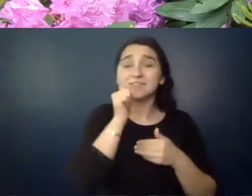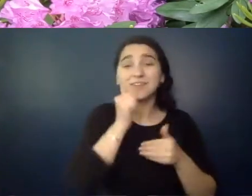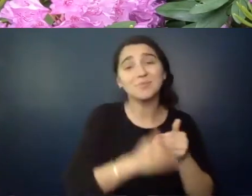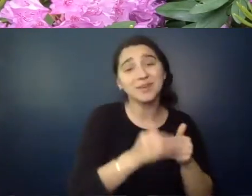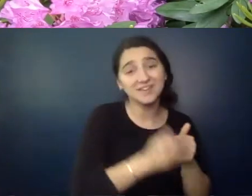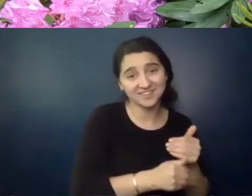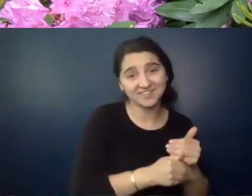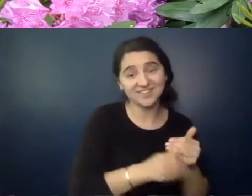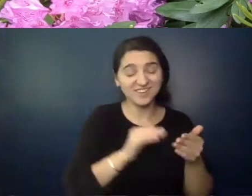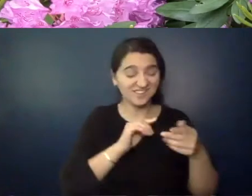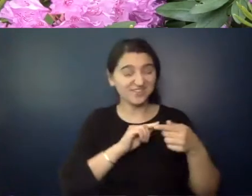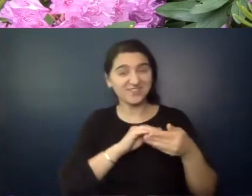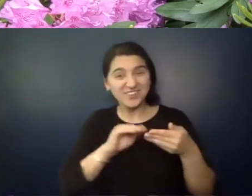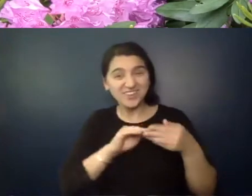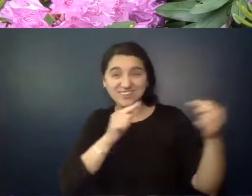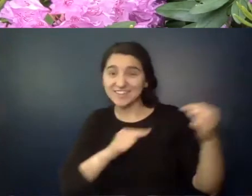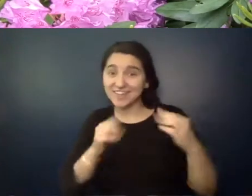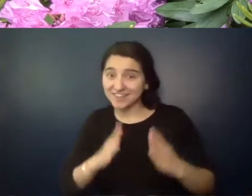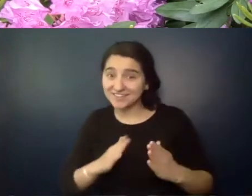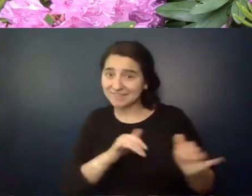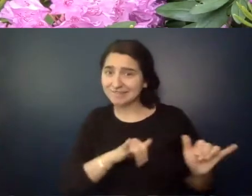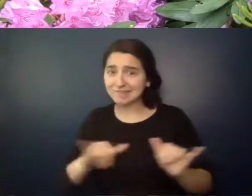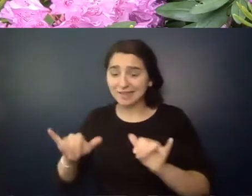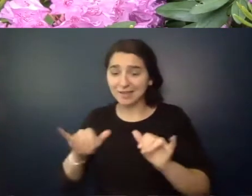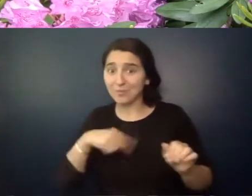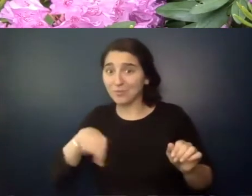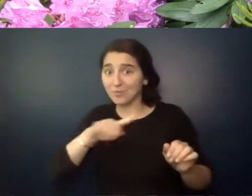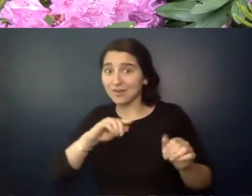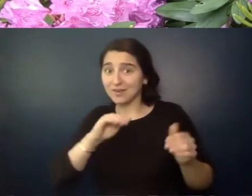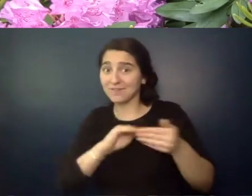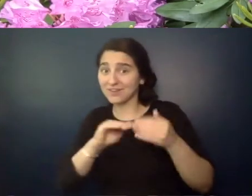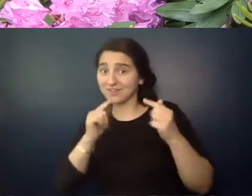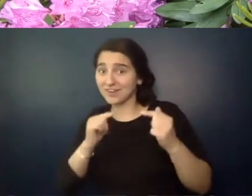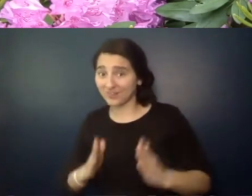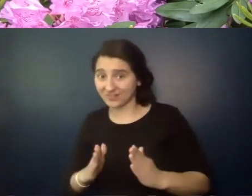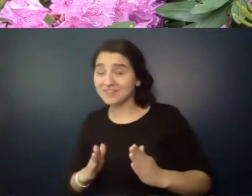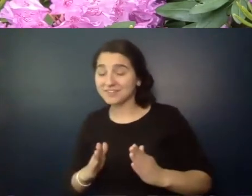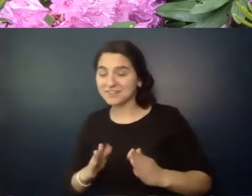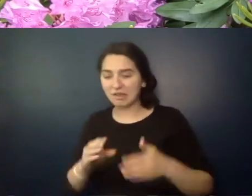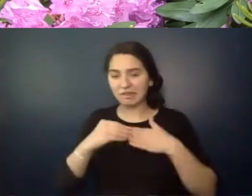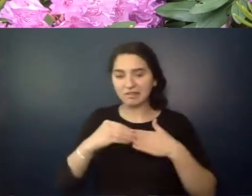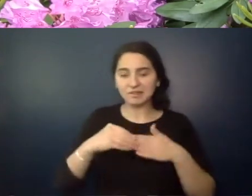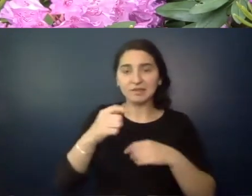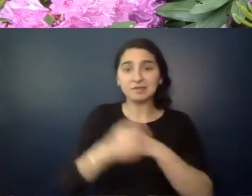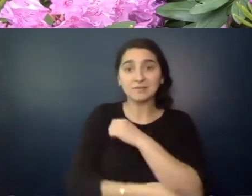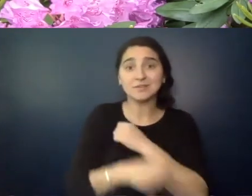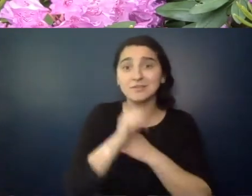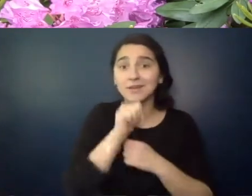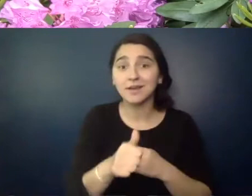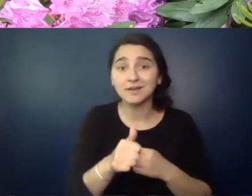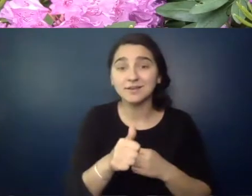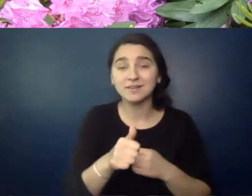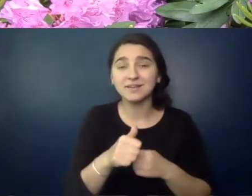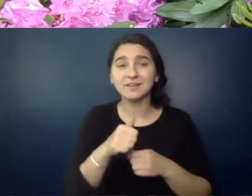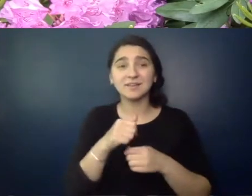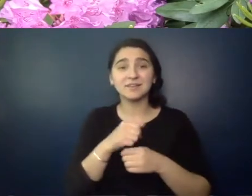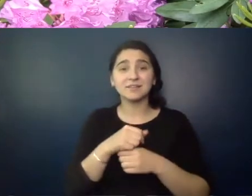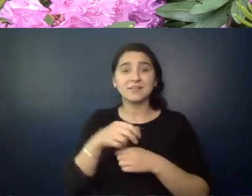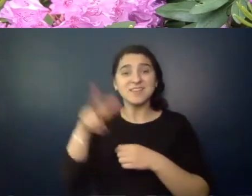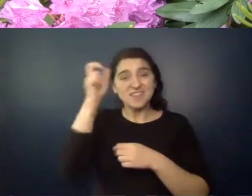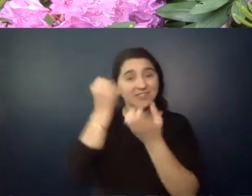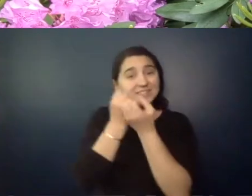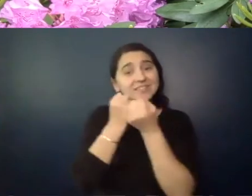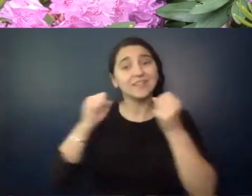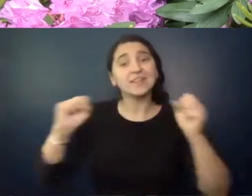Give us this day our daily bread, and forgive us our debts as we forgive our debtors. And lead us not